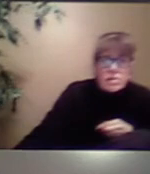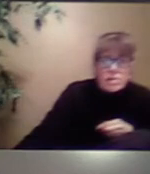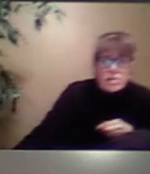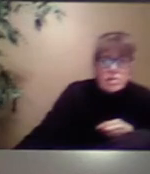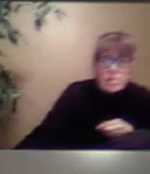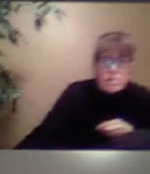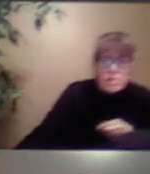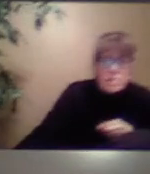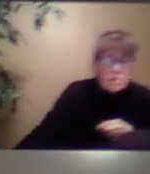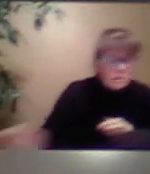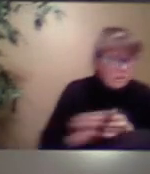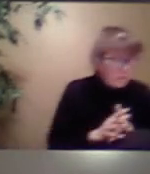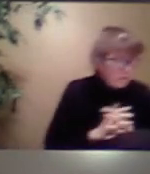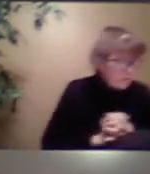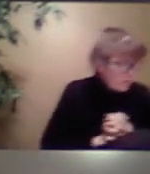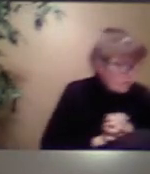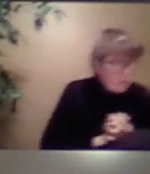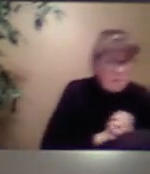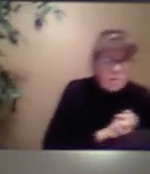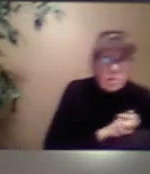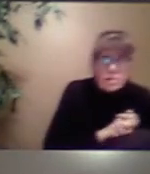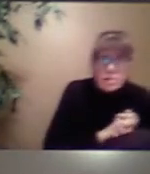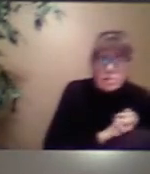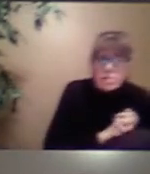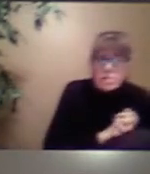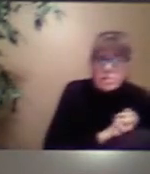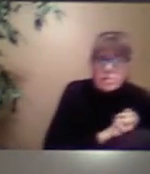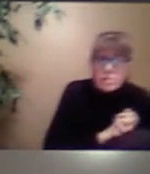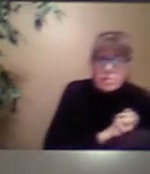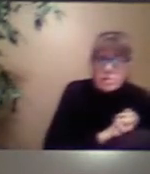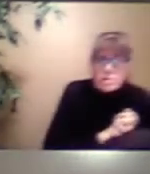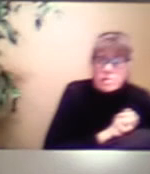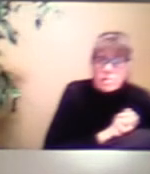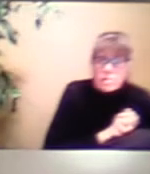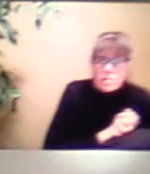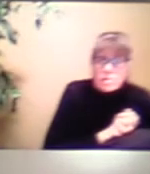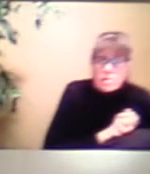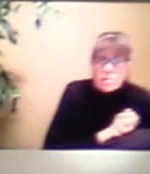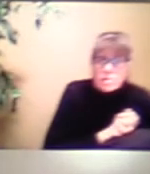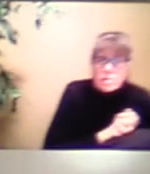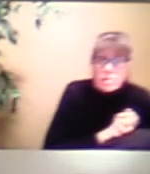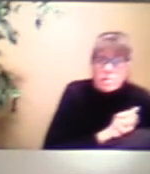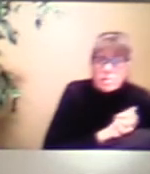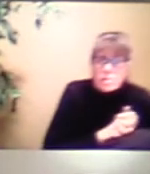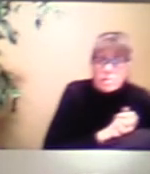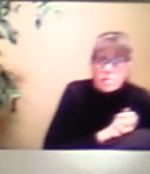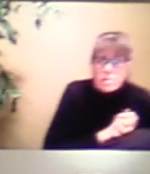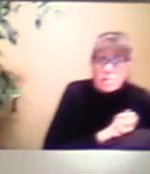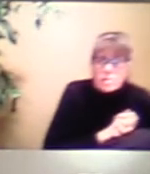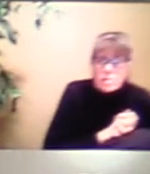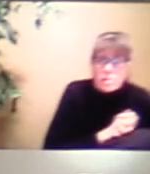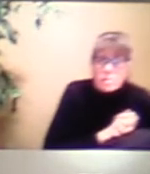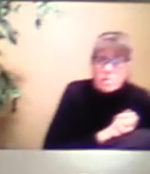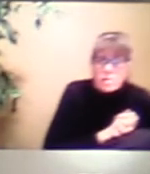for quite a while, and I get no response. It's like, what I want to say is like, you're not hearing